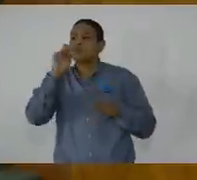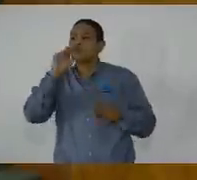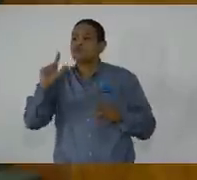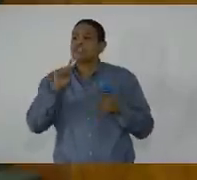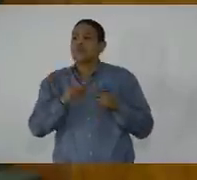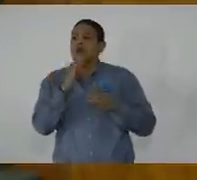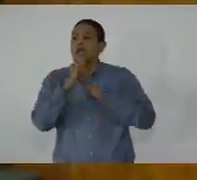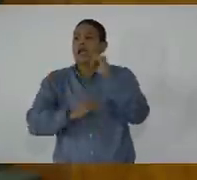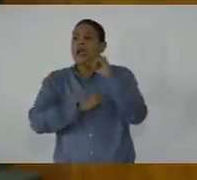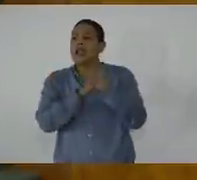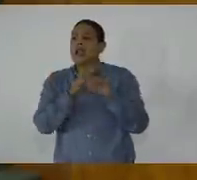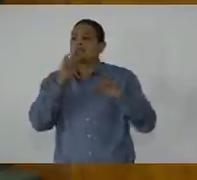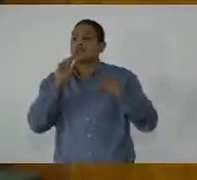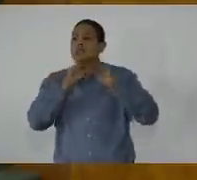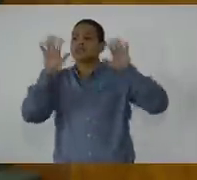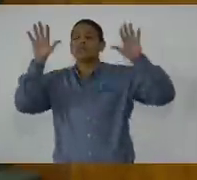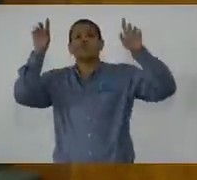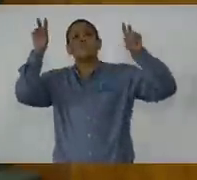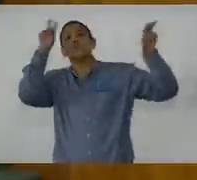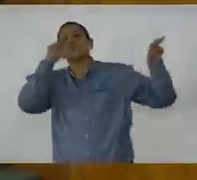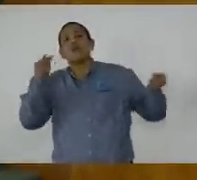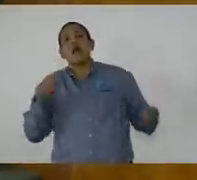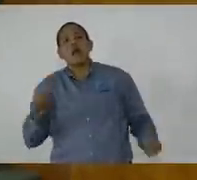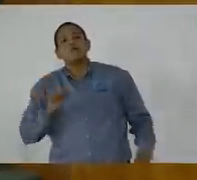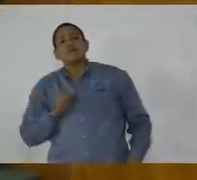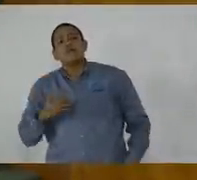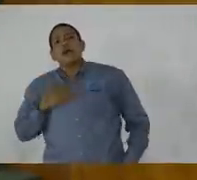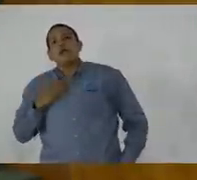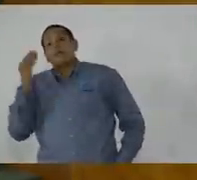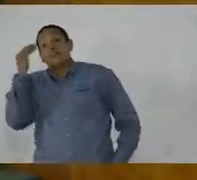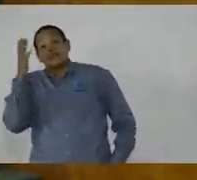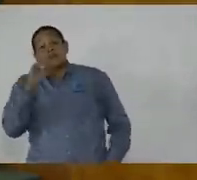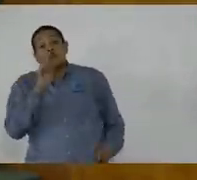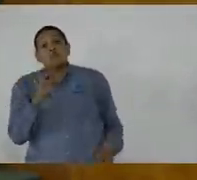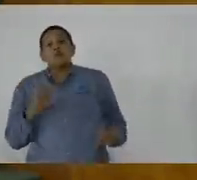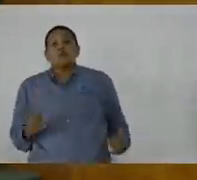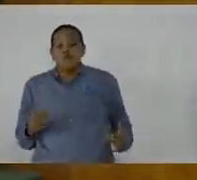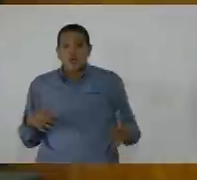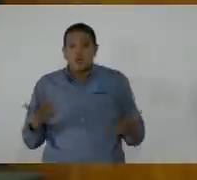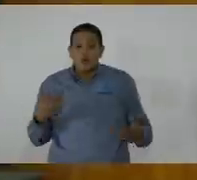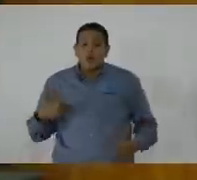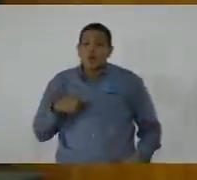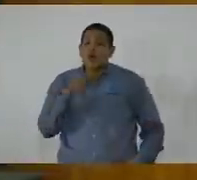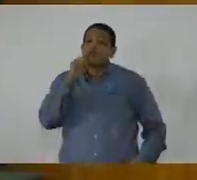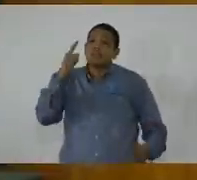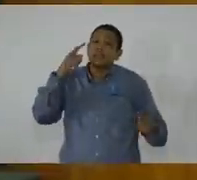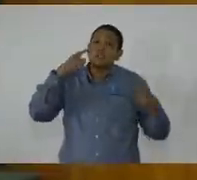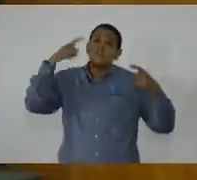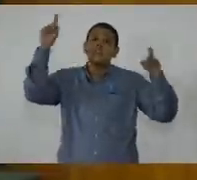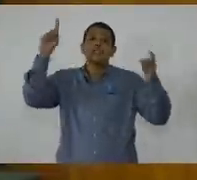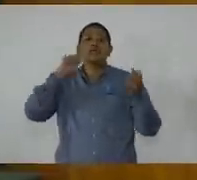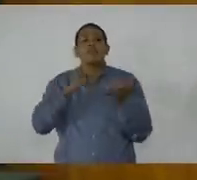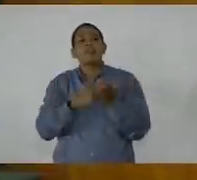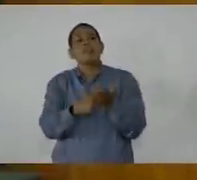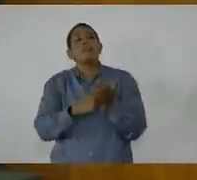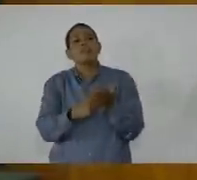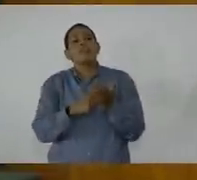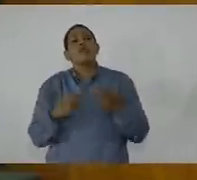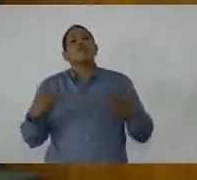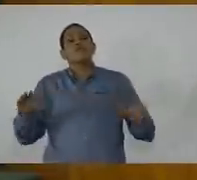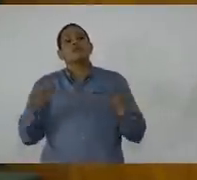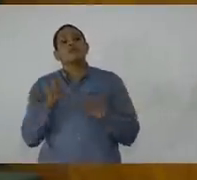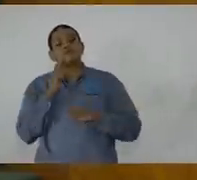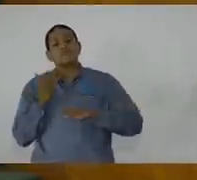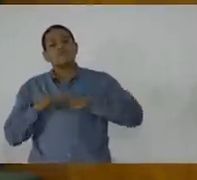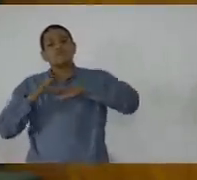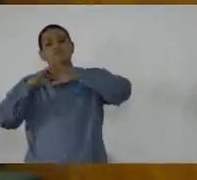international arena, I am pleased, Madam Speaker, to report today that we have successfully negotiated the